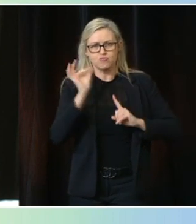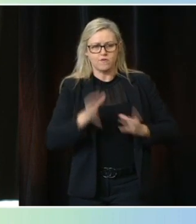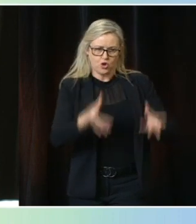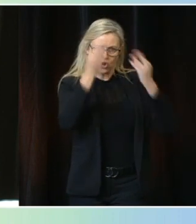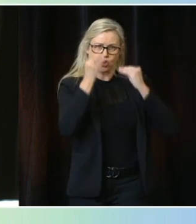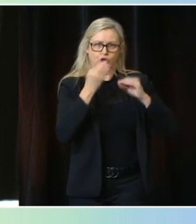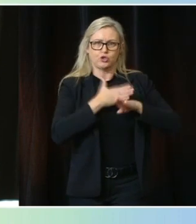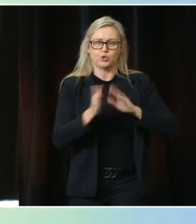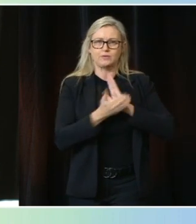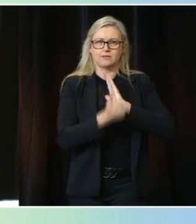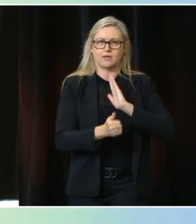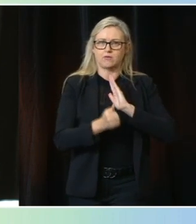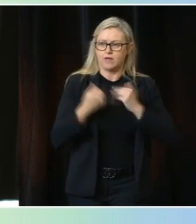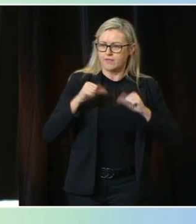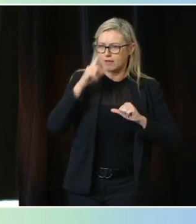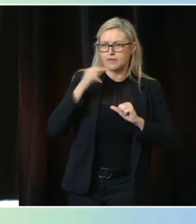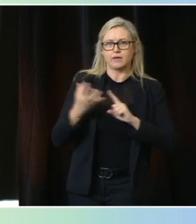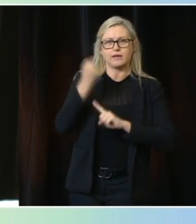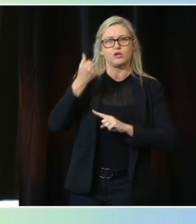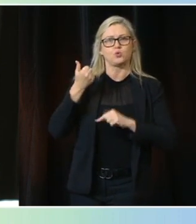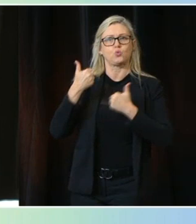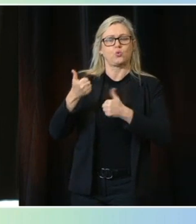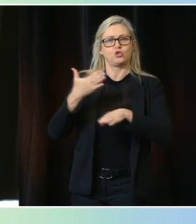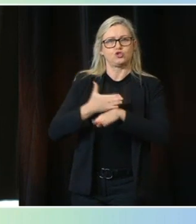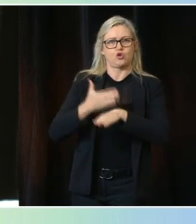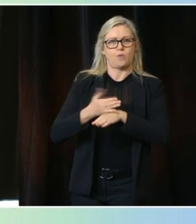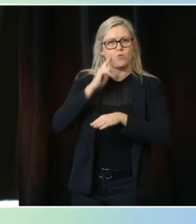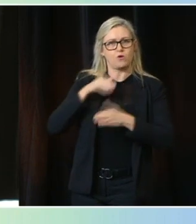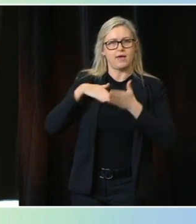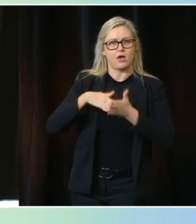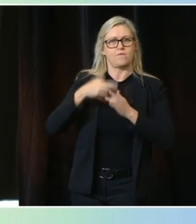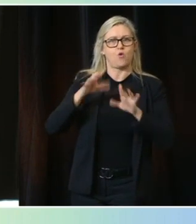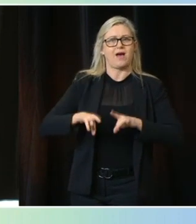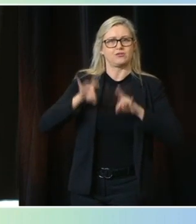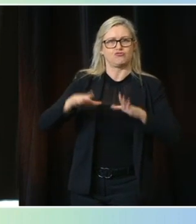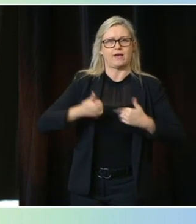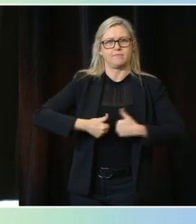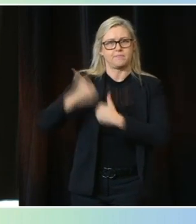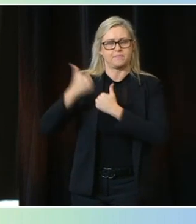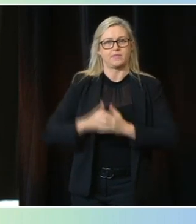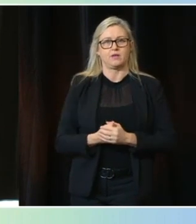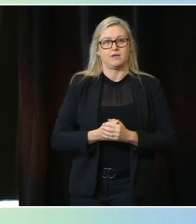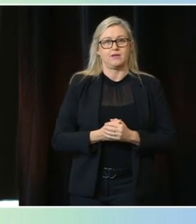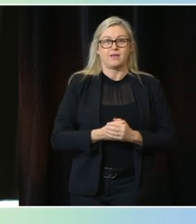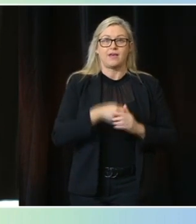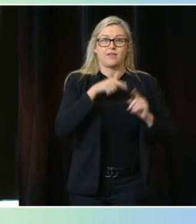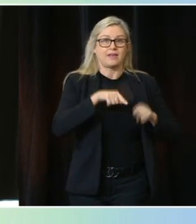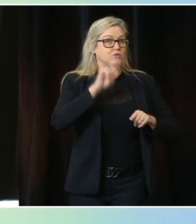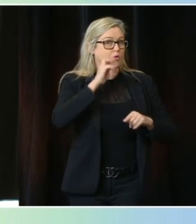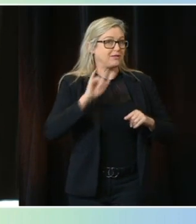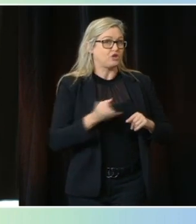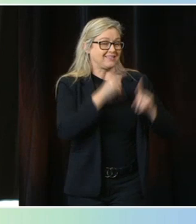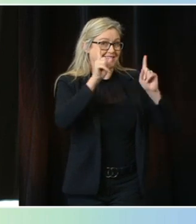in areas of national priority and I want this to be the beginning not the end of the progress